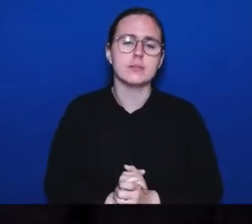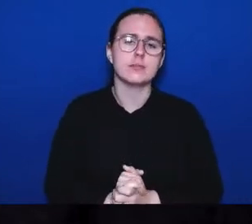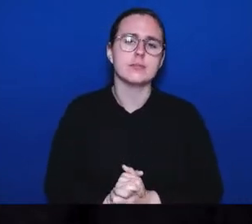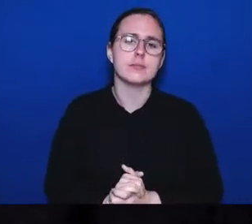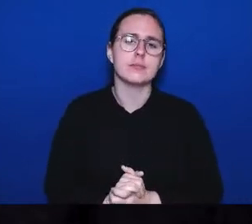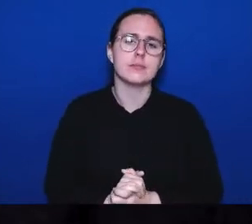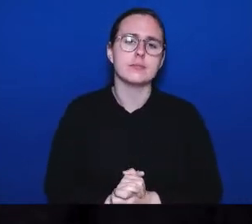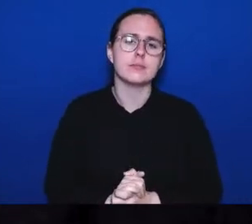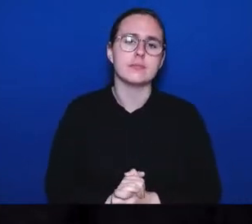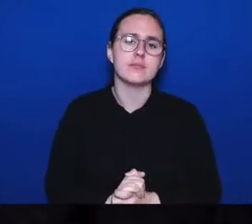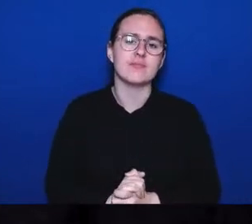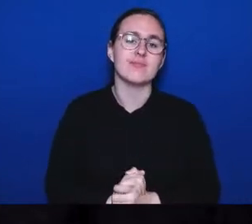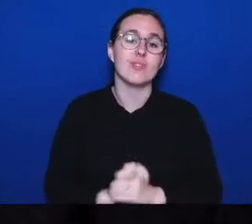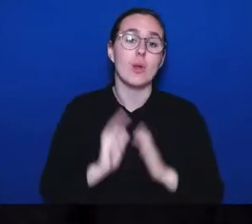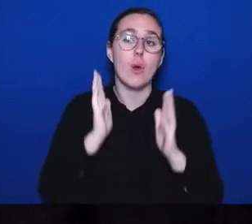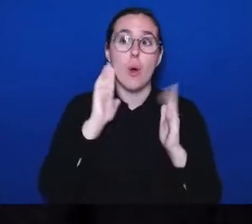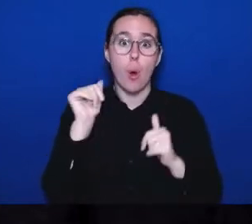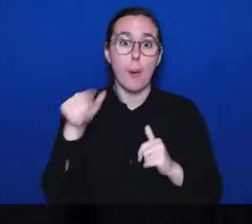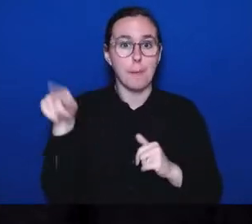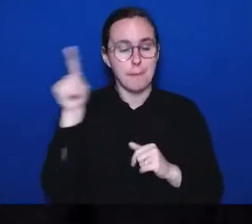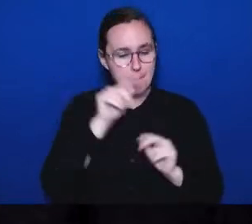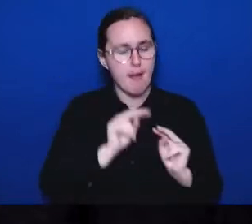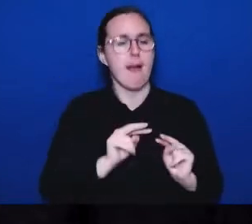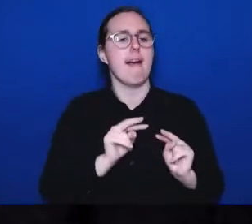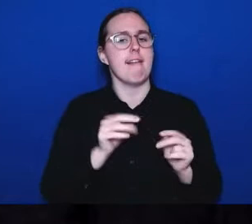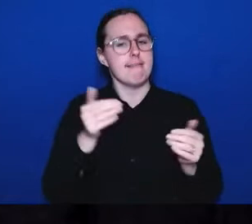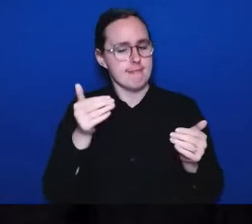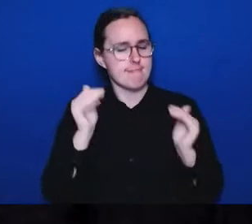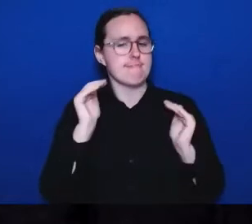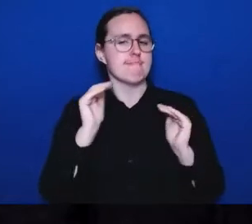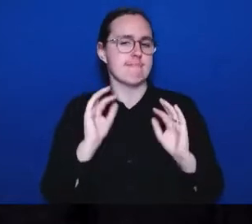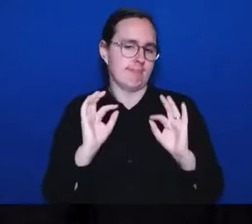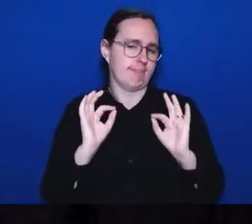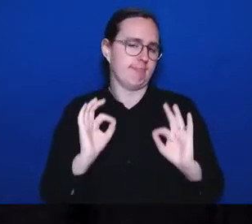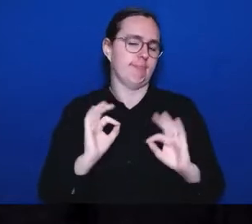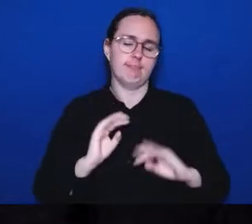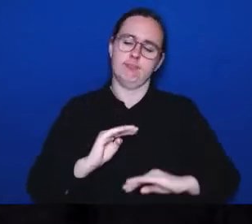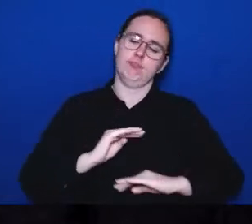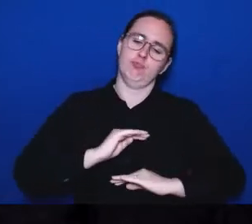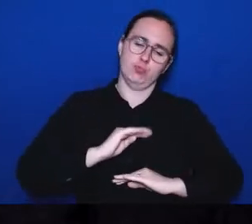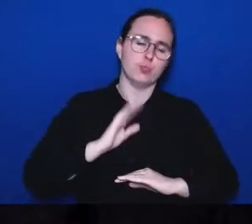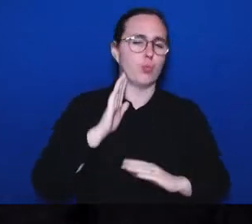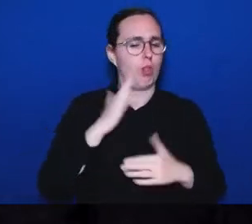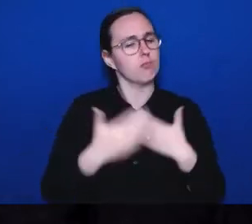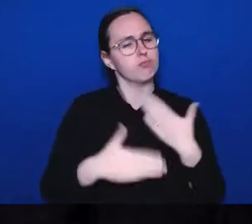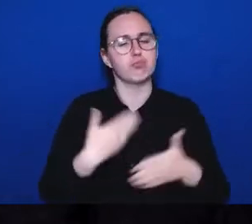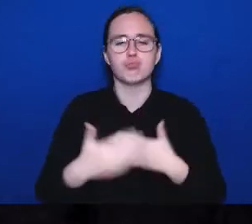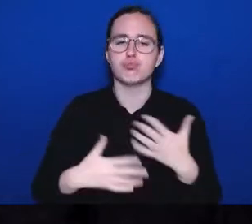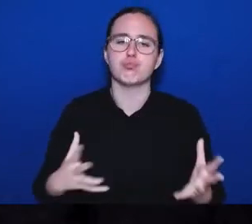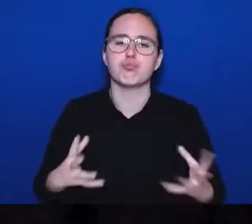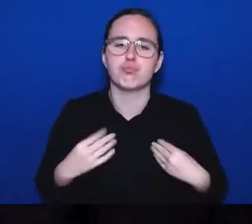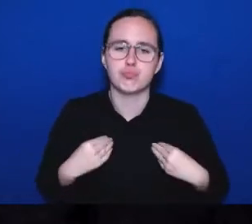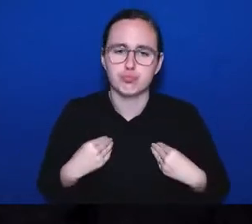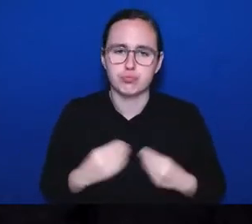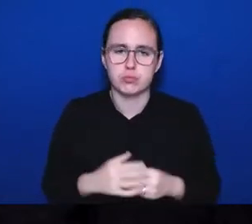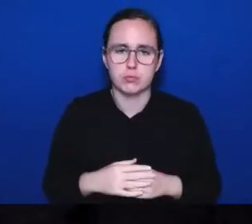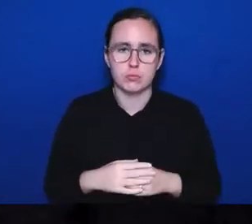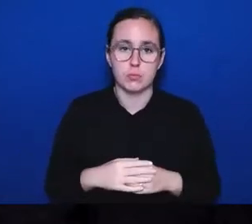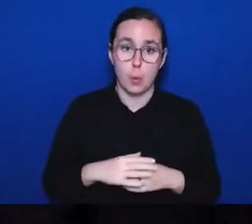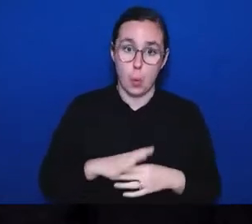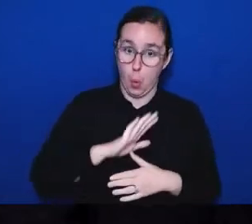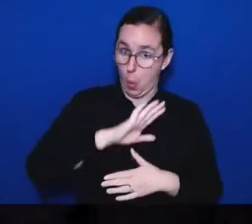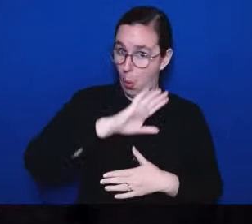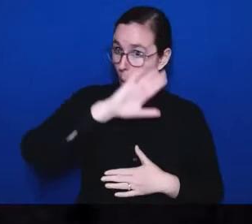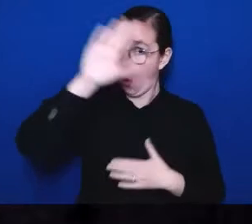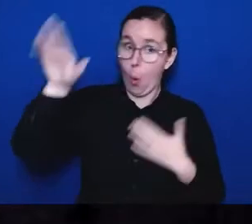great uptake. I think a lot of it is going to be telling our members. Not all of our physician members are yet aware of it. So we have to speak about